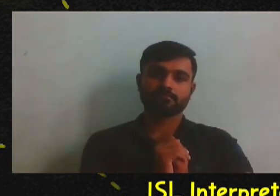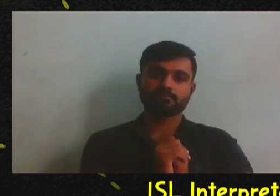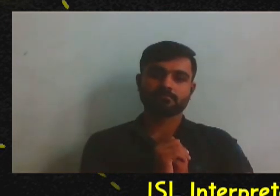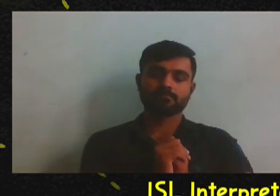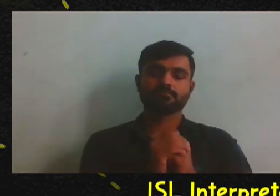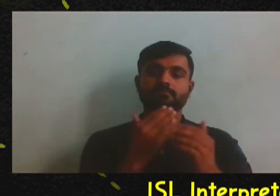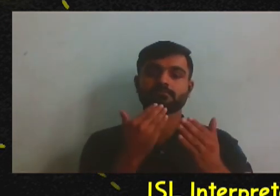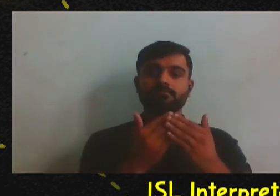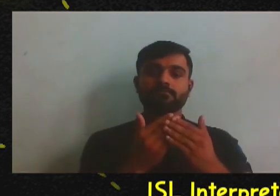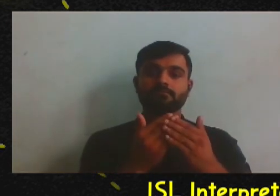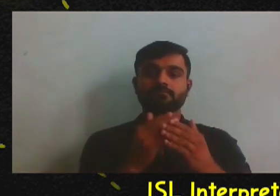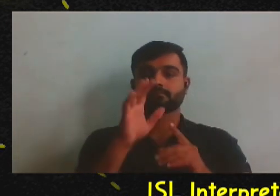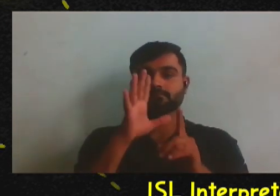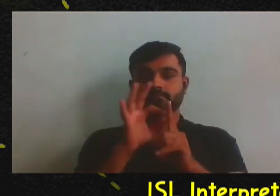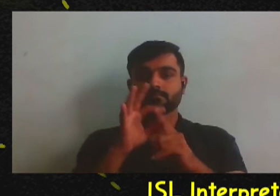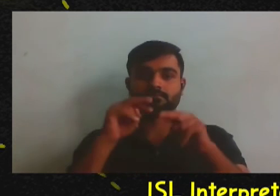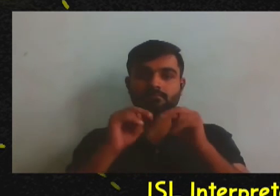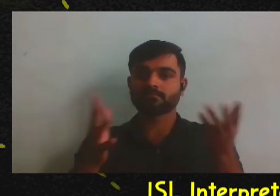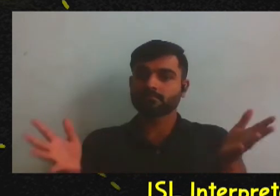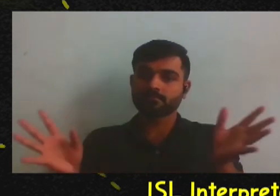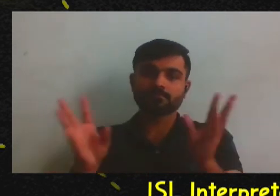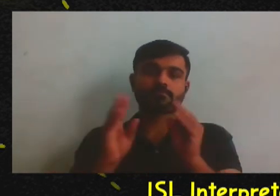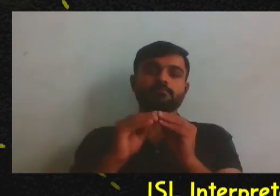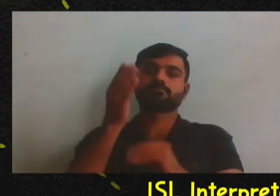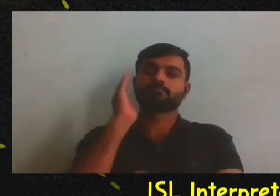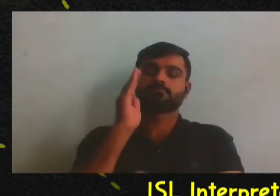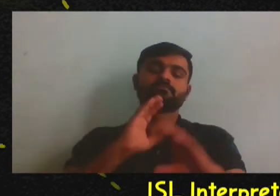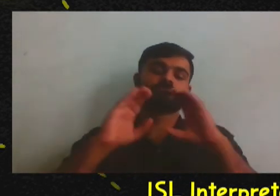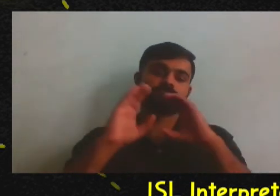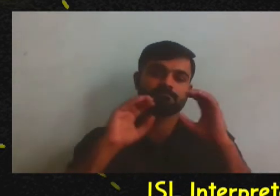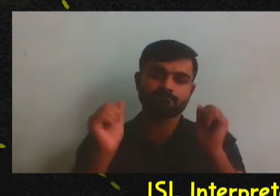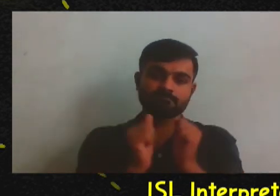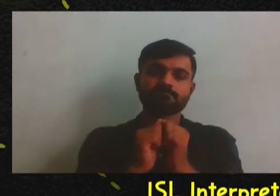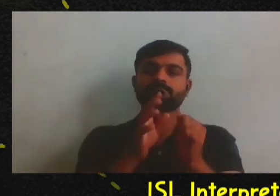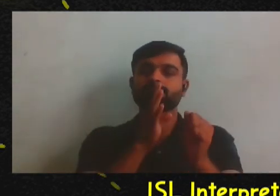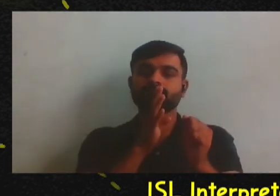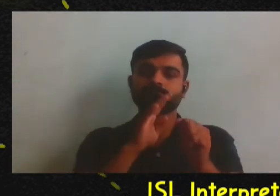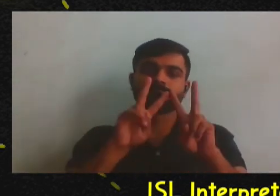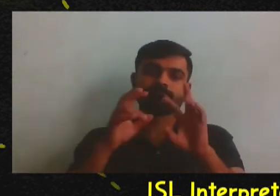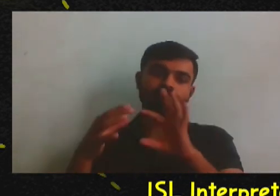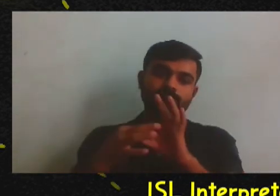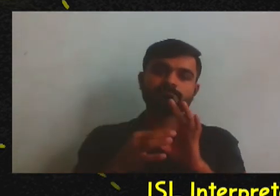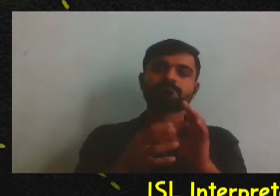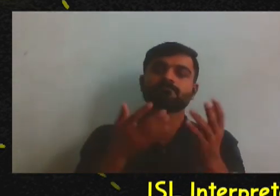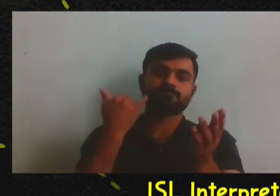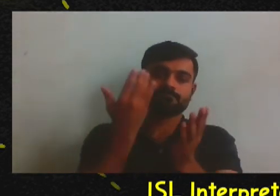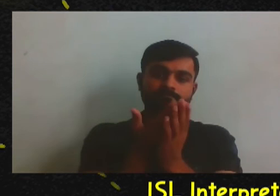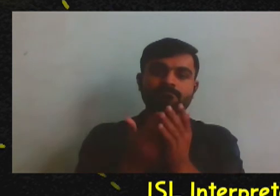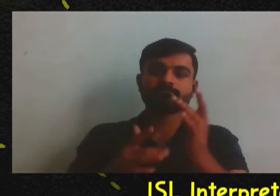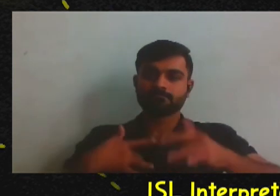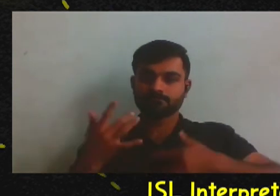Thank you, Vinay. And I do think we need a whole separate panel and conversation to speak about the kind of disproportionate